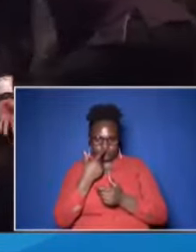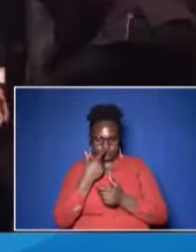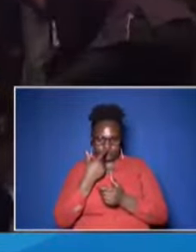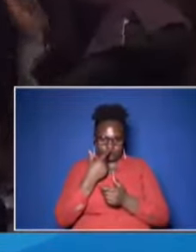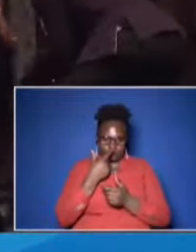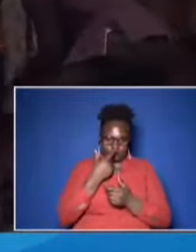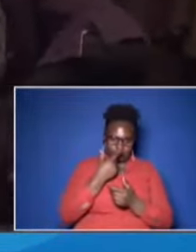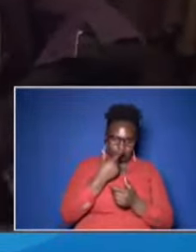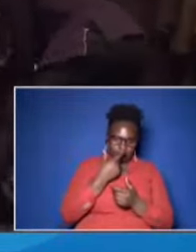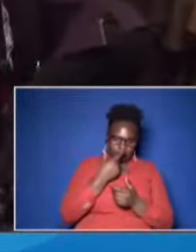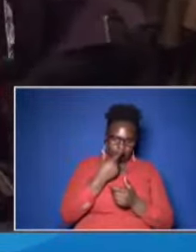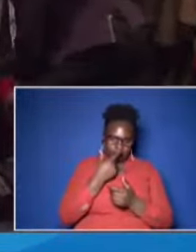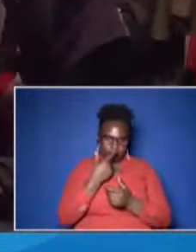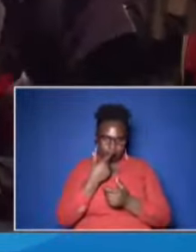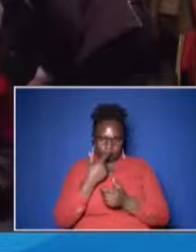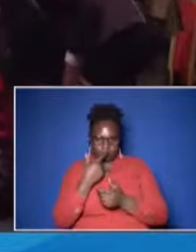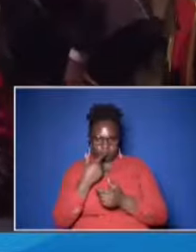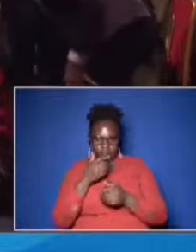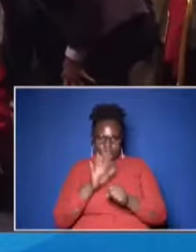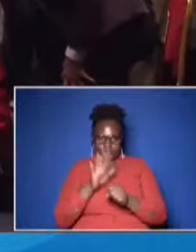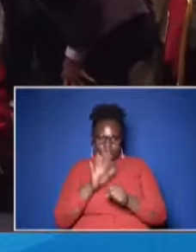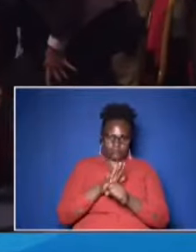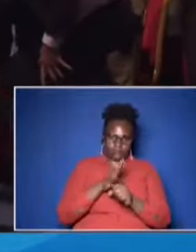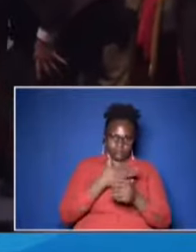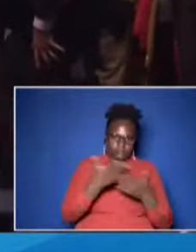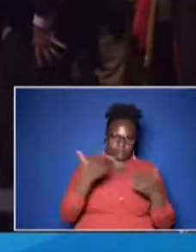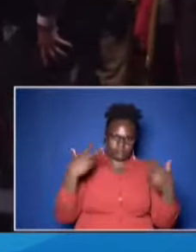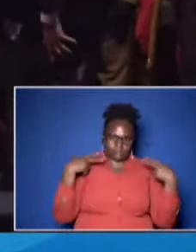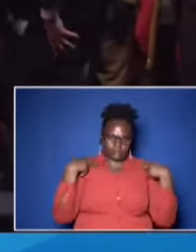accident wait wait there's a lot of